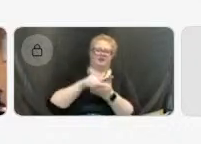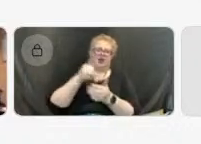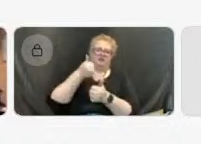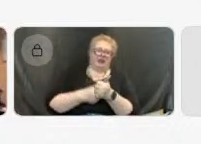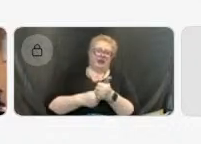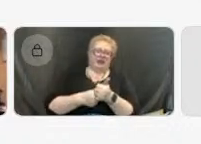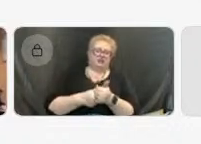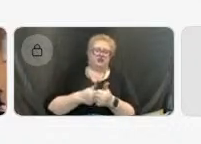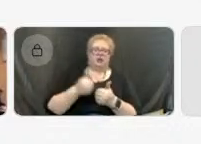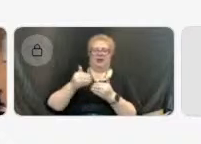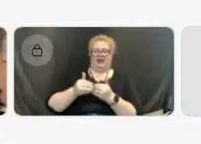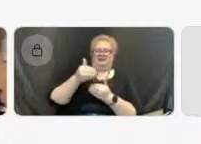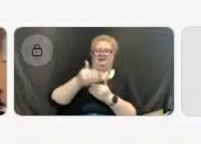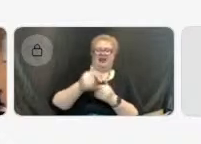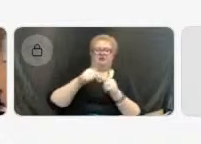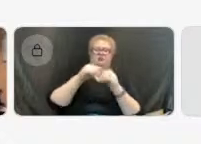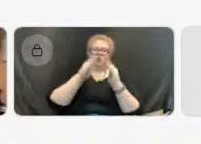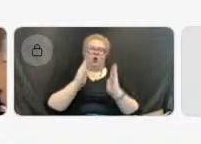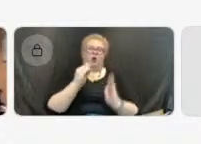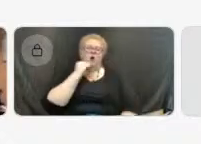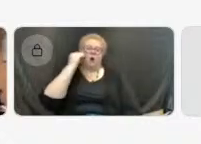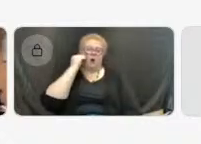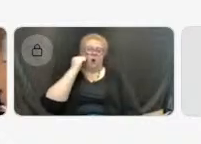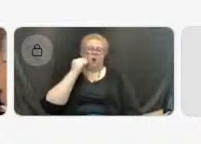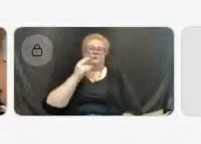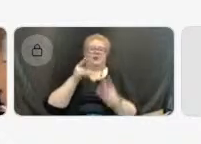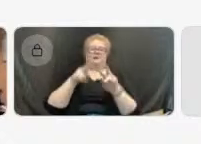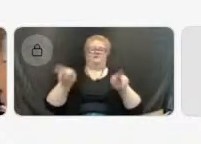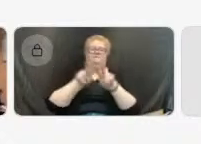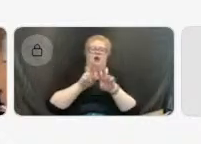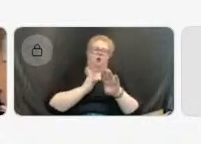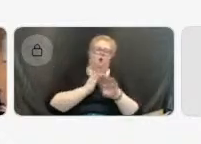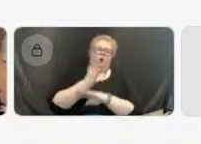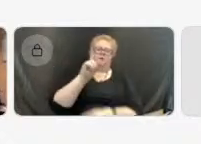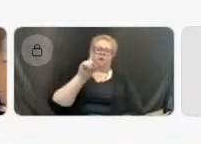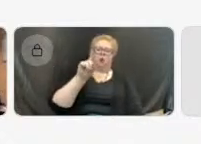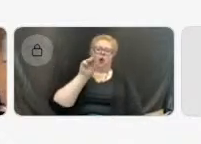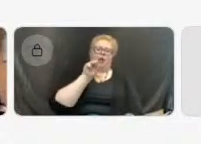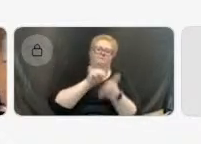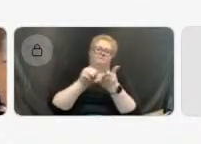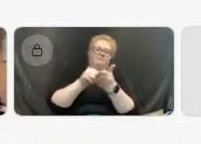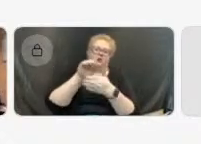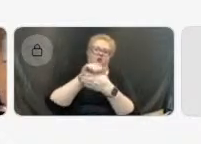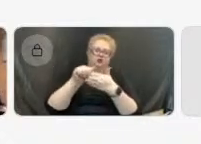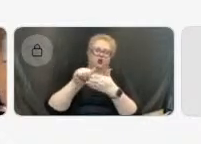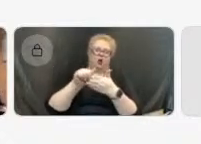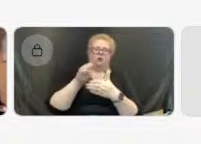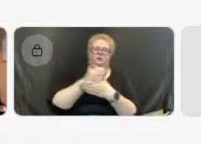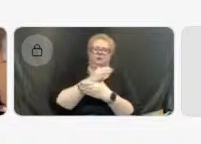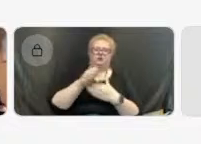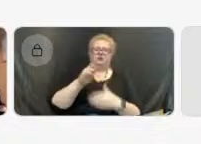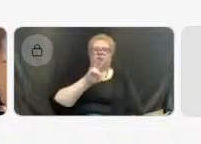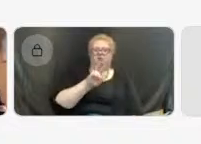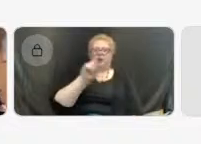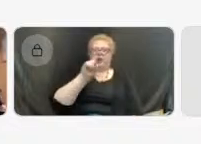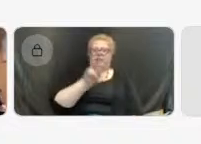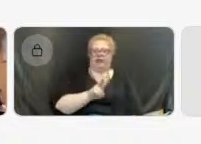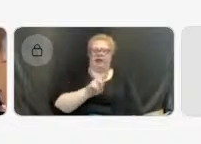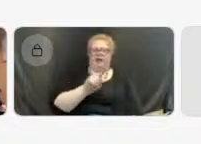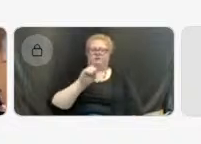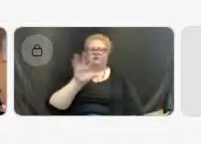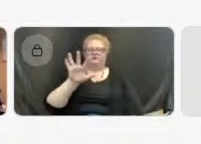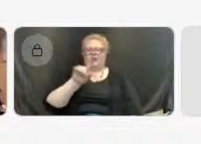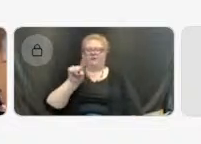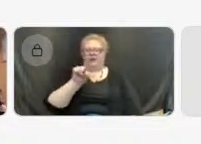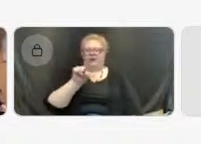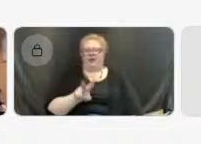to houses that are valued at over $1 million on between 3.5 and 5.5 acres in